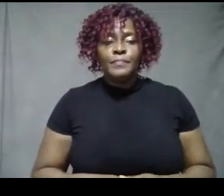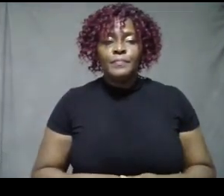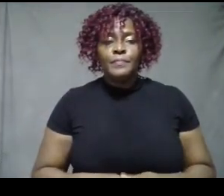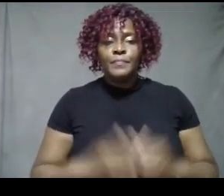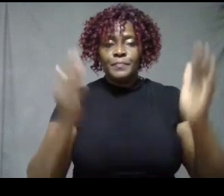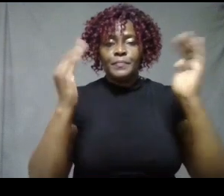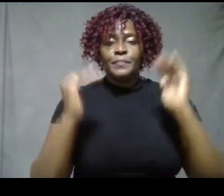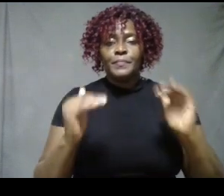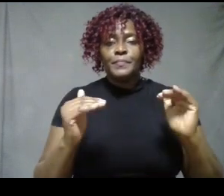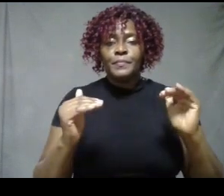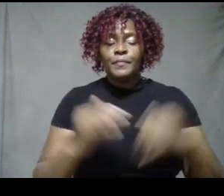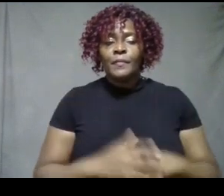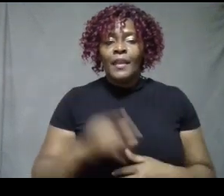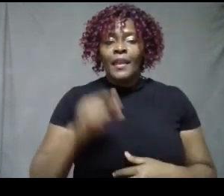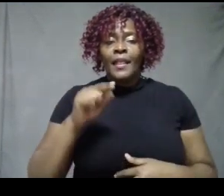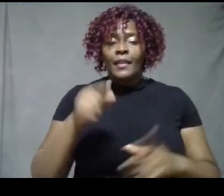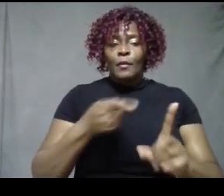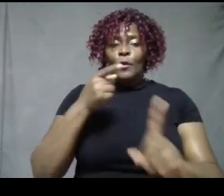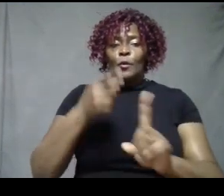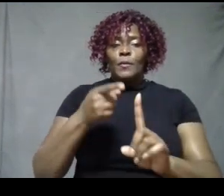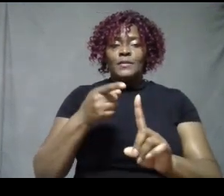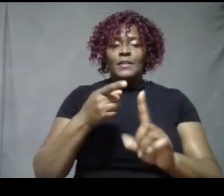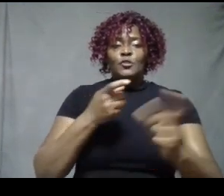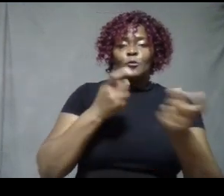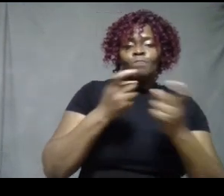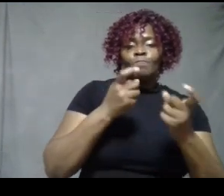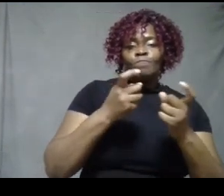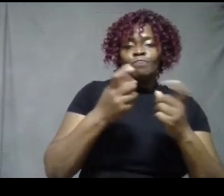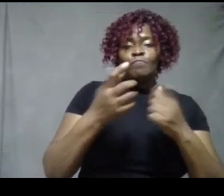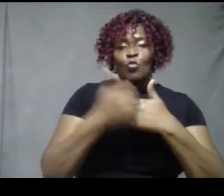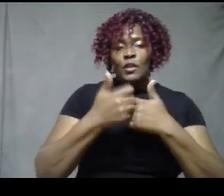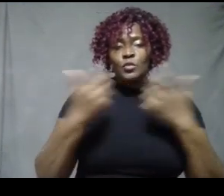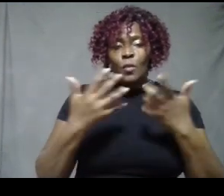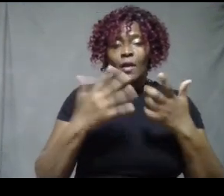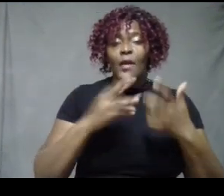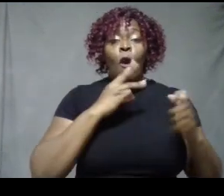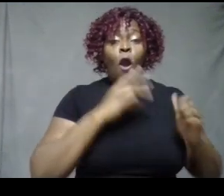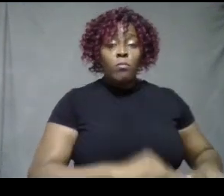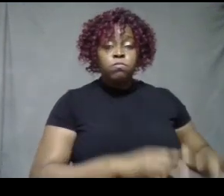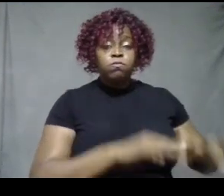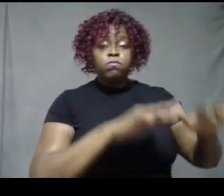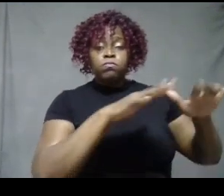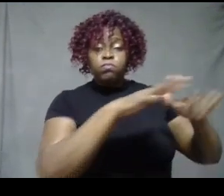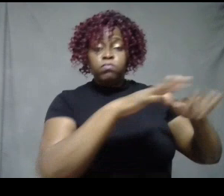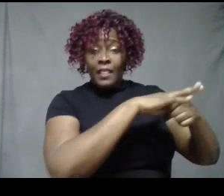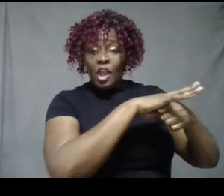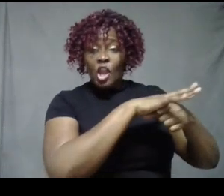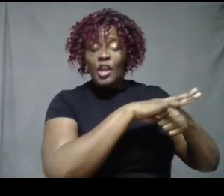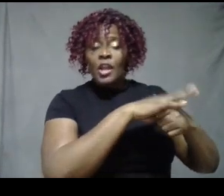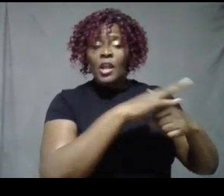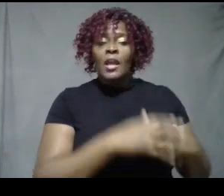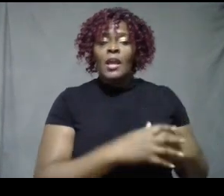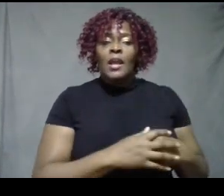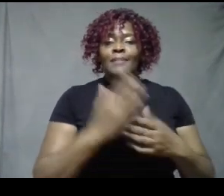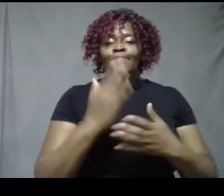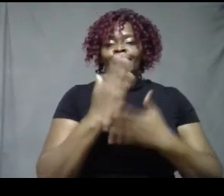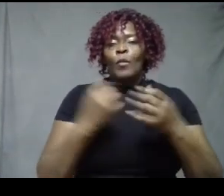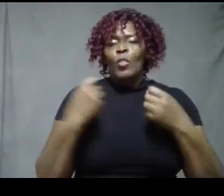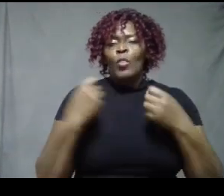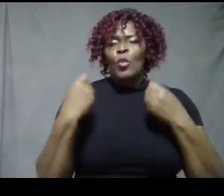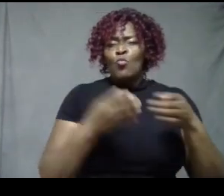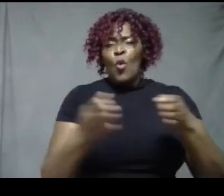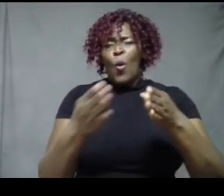The purpose of this project was to mitigate the following risks, looking at flooding in this area. Some of the road conditions are